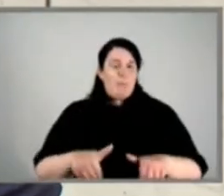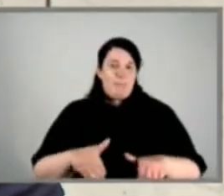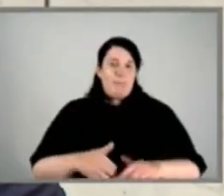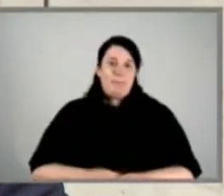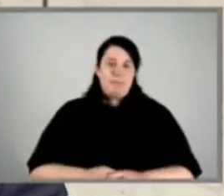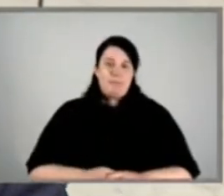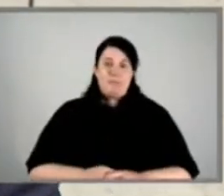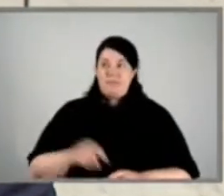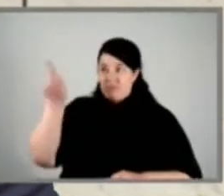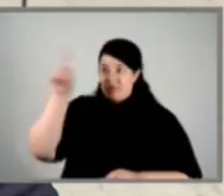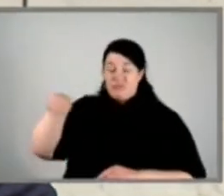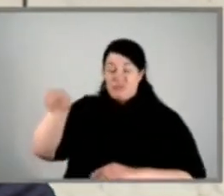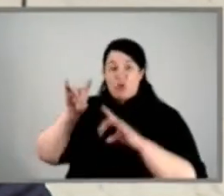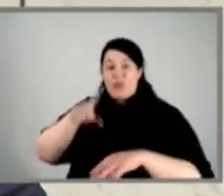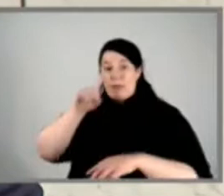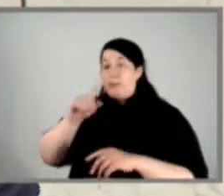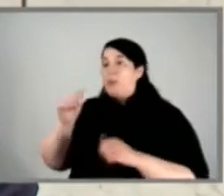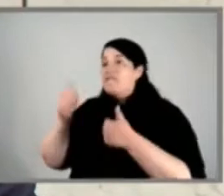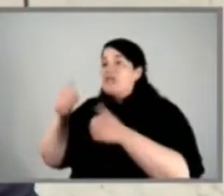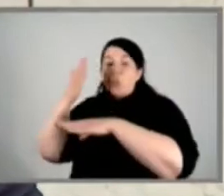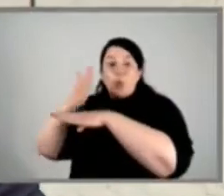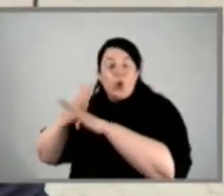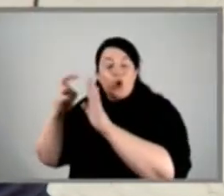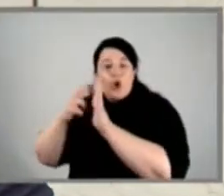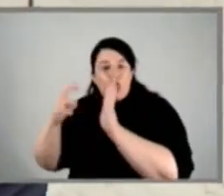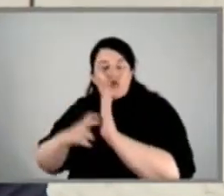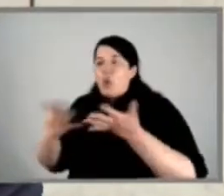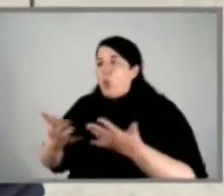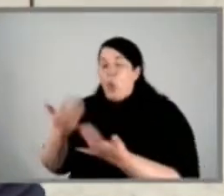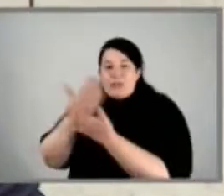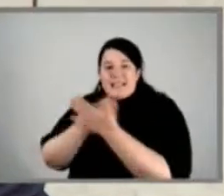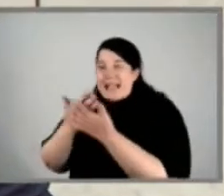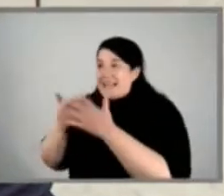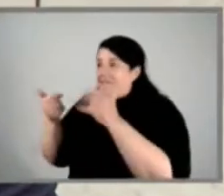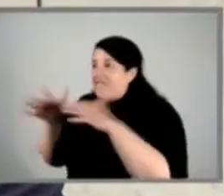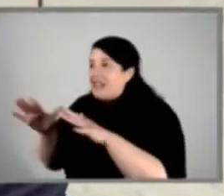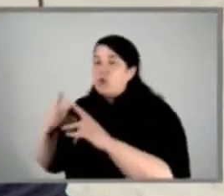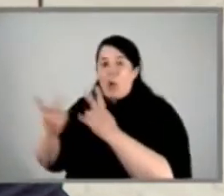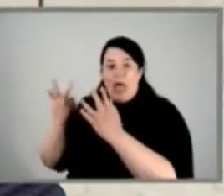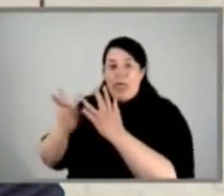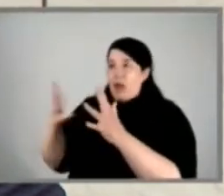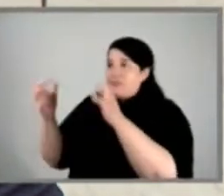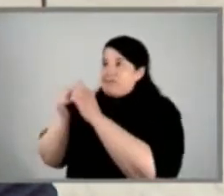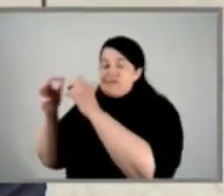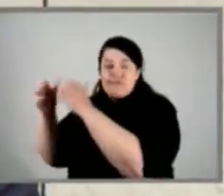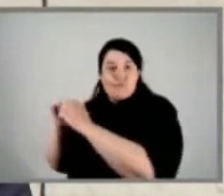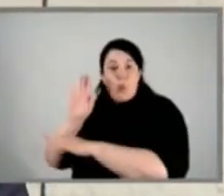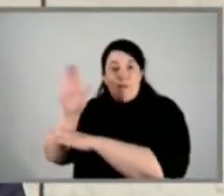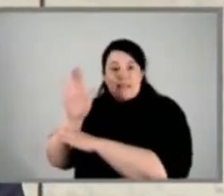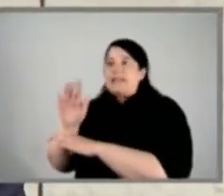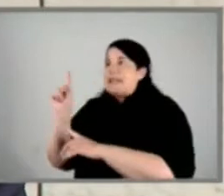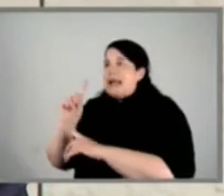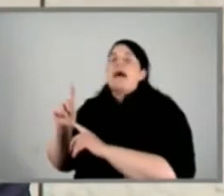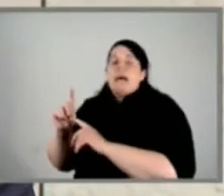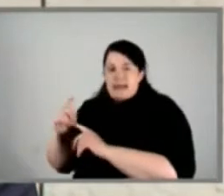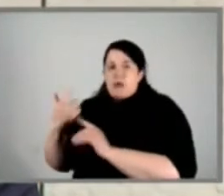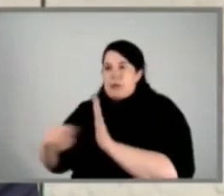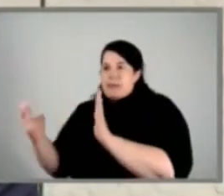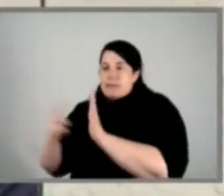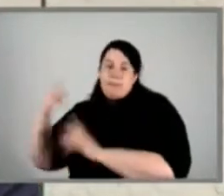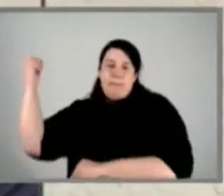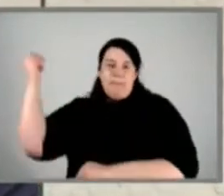be finishing off work contracts or studies or other arrangements they've had over the course of the year and now registering and looking to come back.